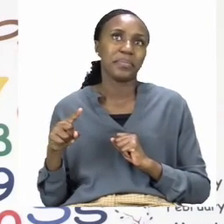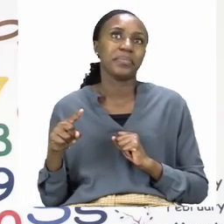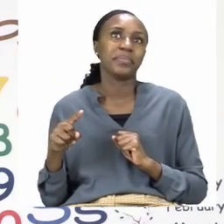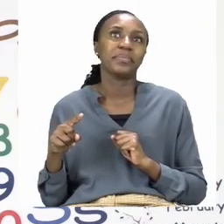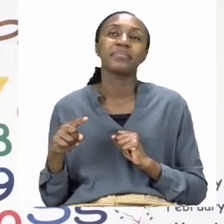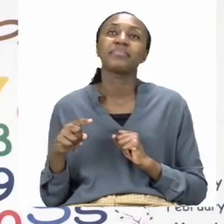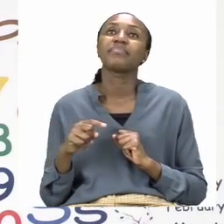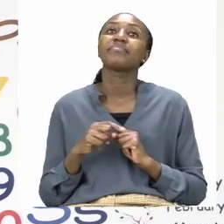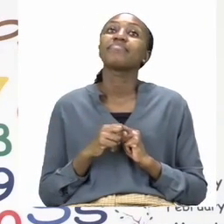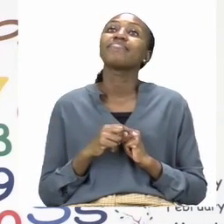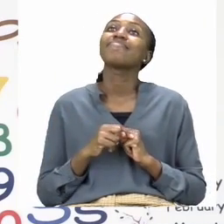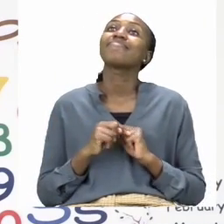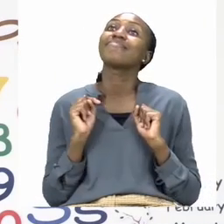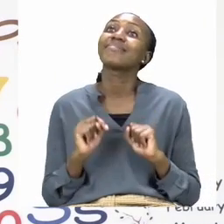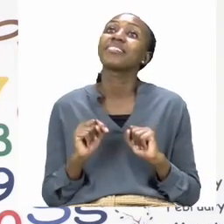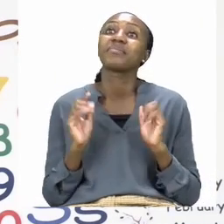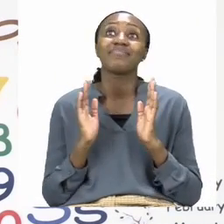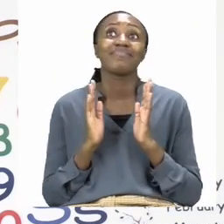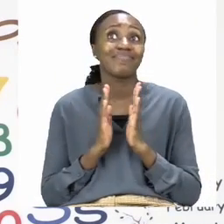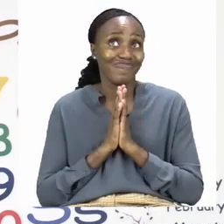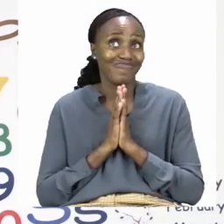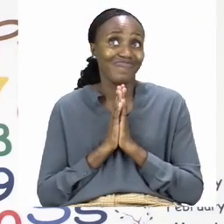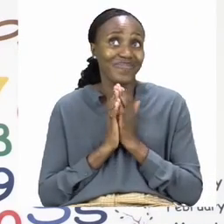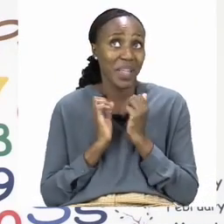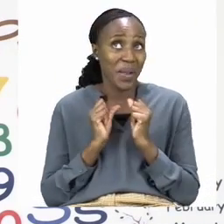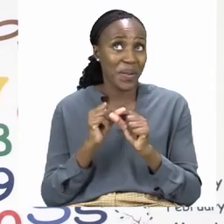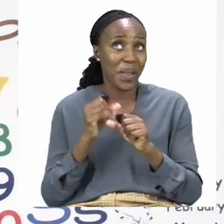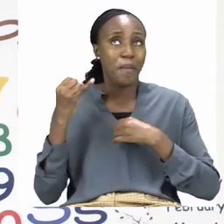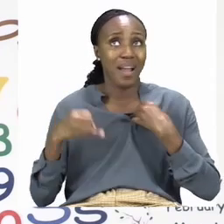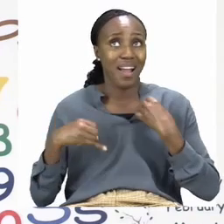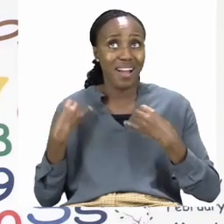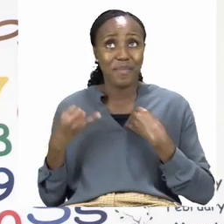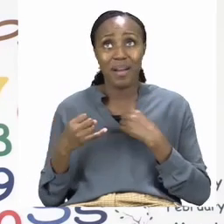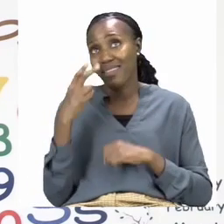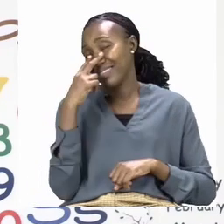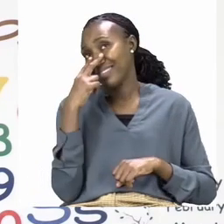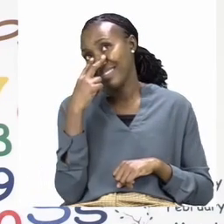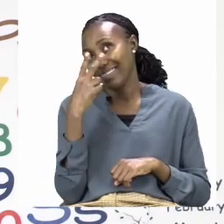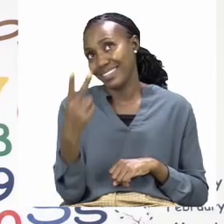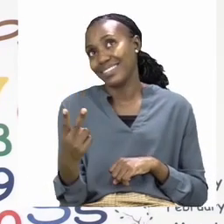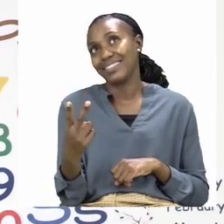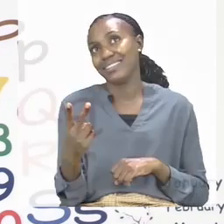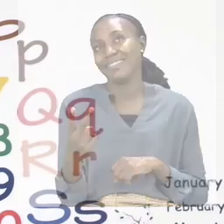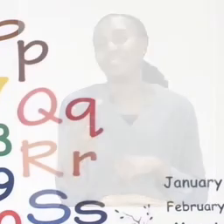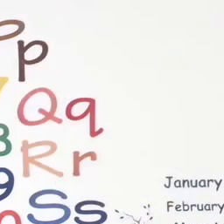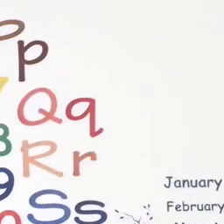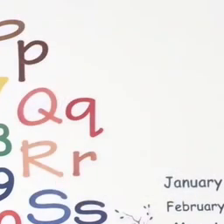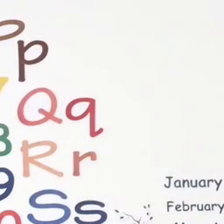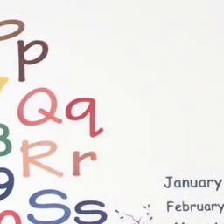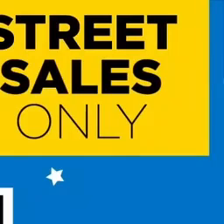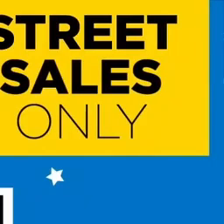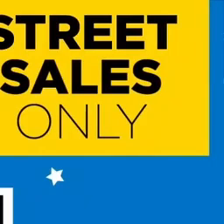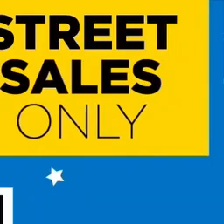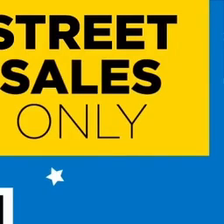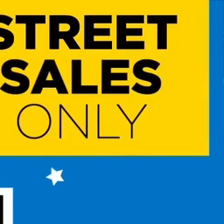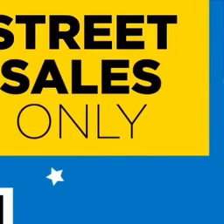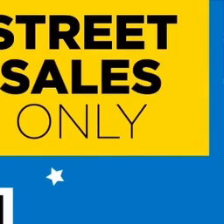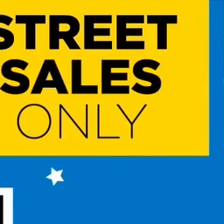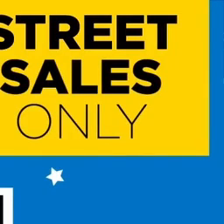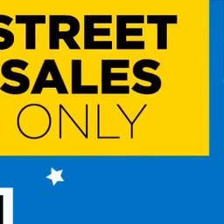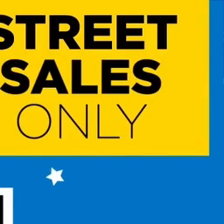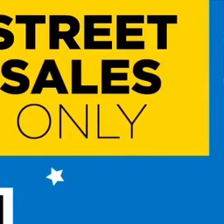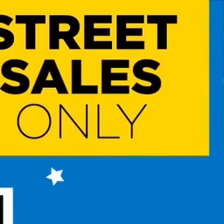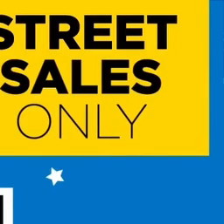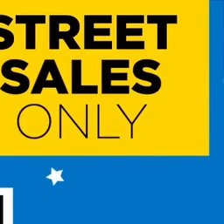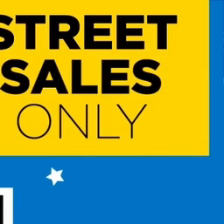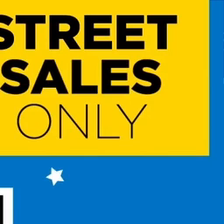Now I'm going to leave you to have your fun. I will see you shortly after this break. Follow us on